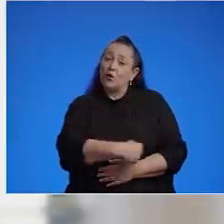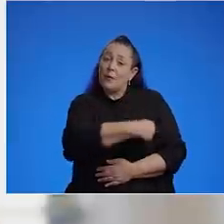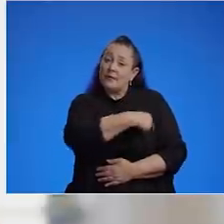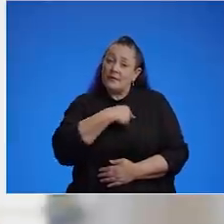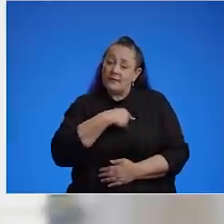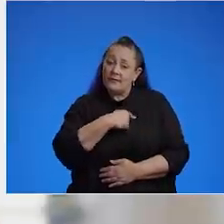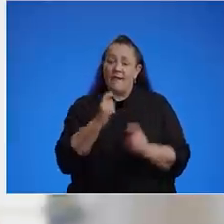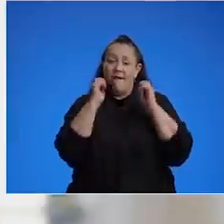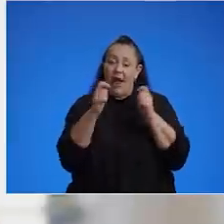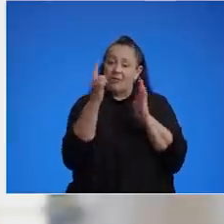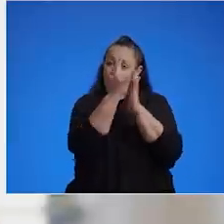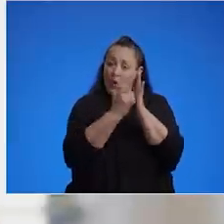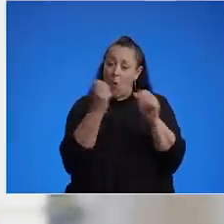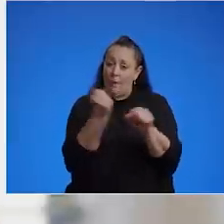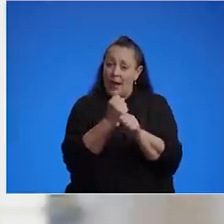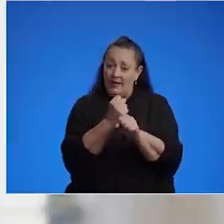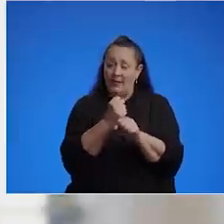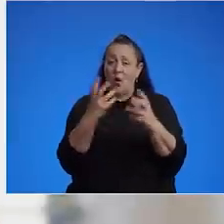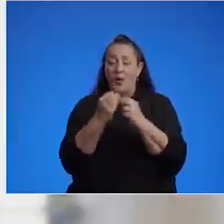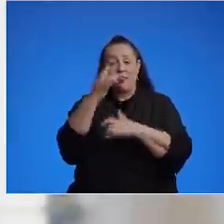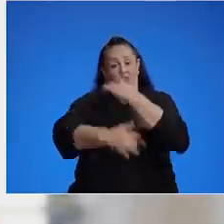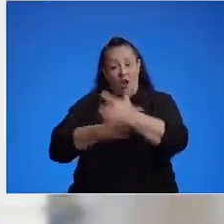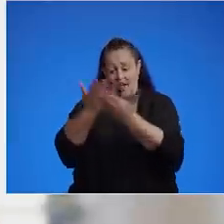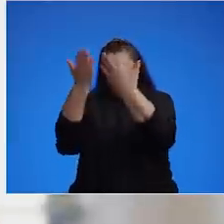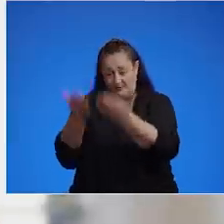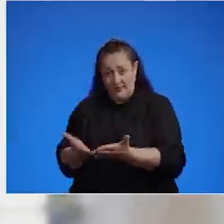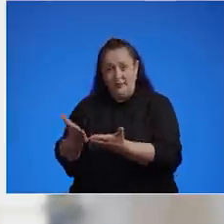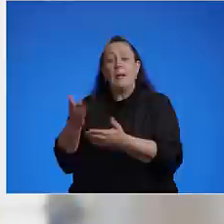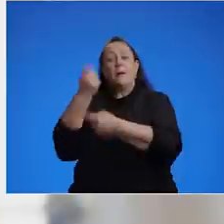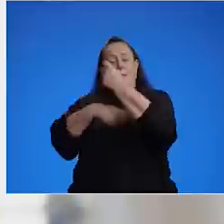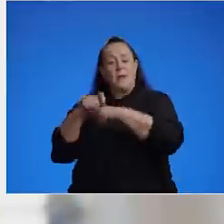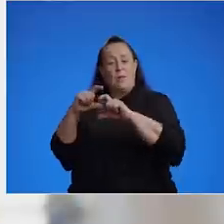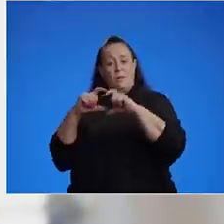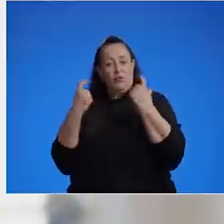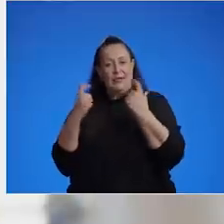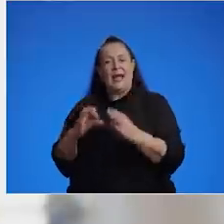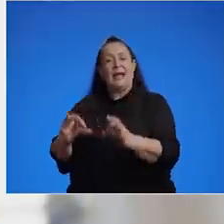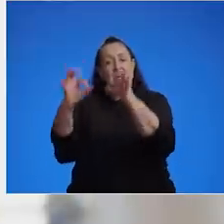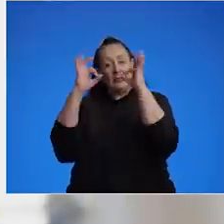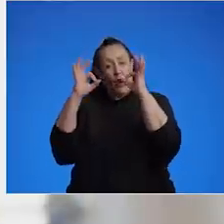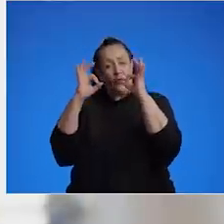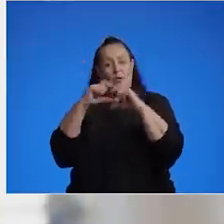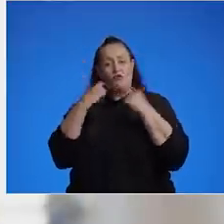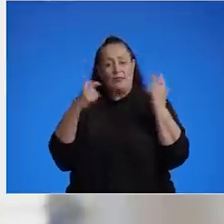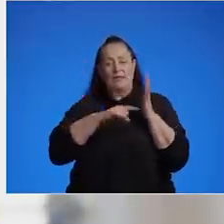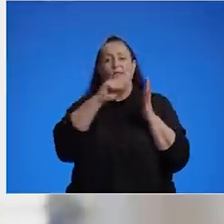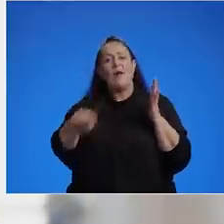which came after the law, appointed the Son, who is made perfect forever.